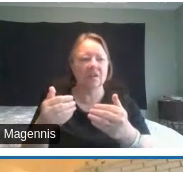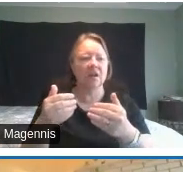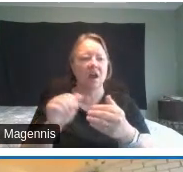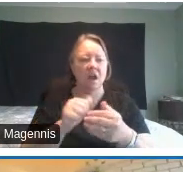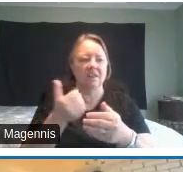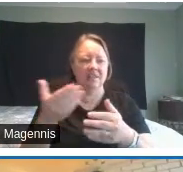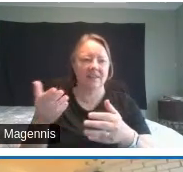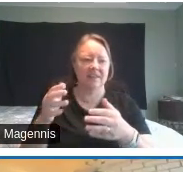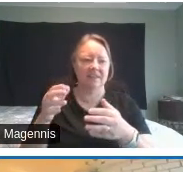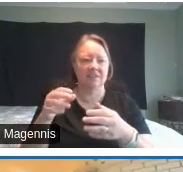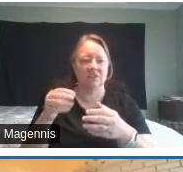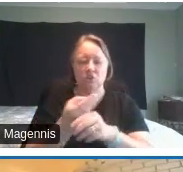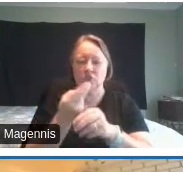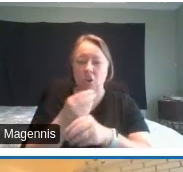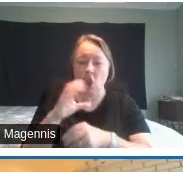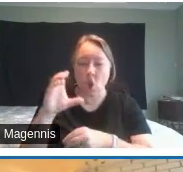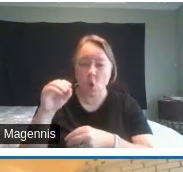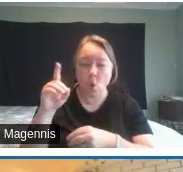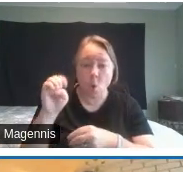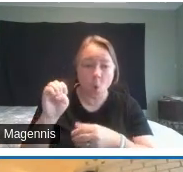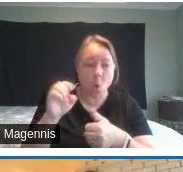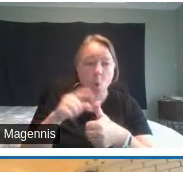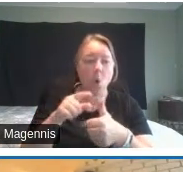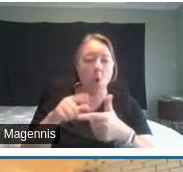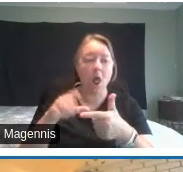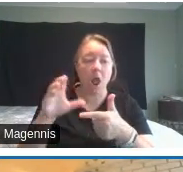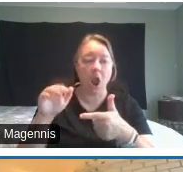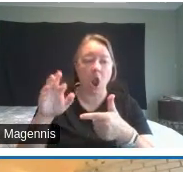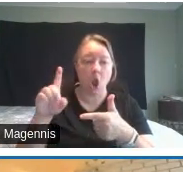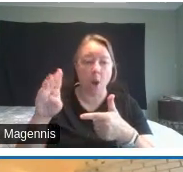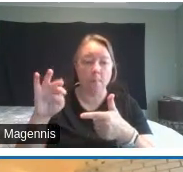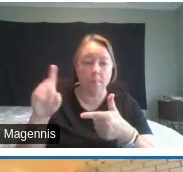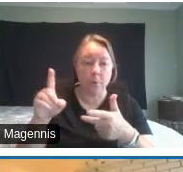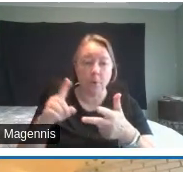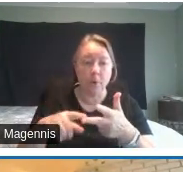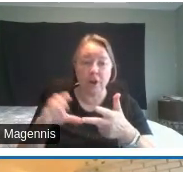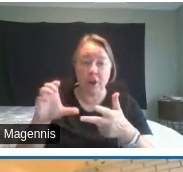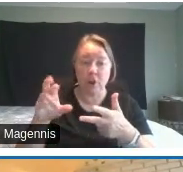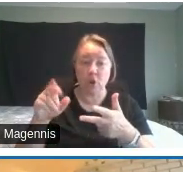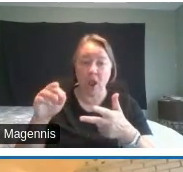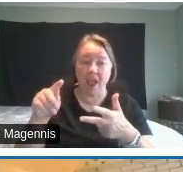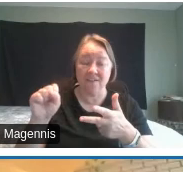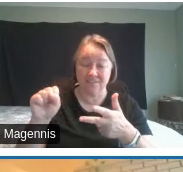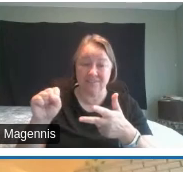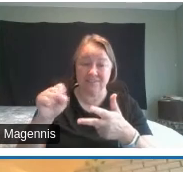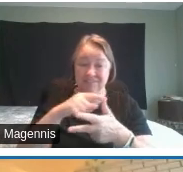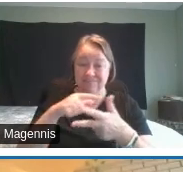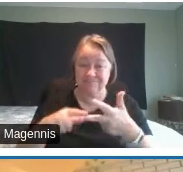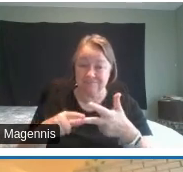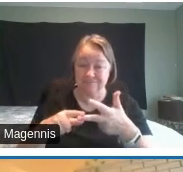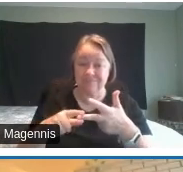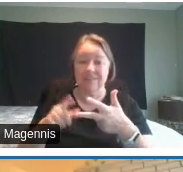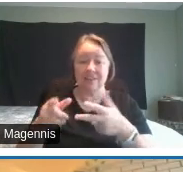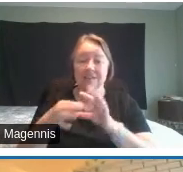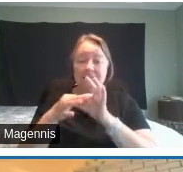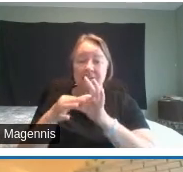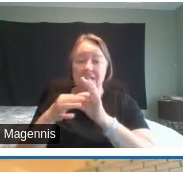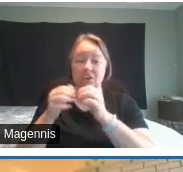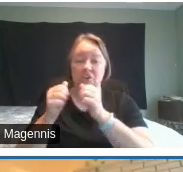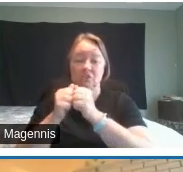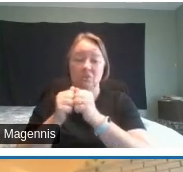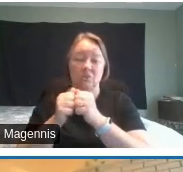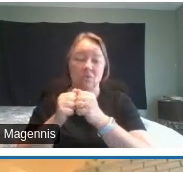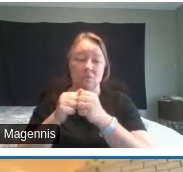thing is like combining code, cardboard, and crafts. And this is like connected to bringing your world into